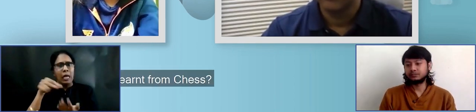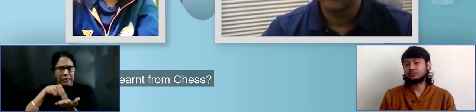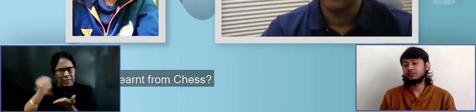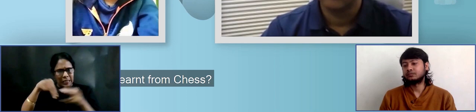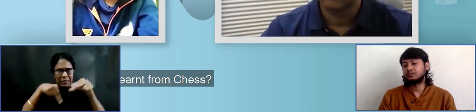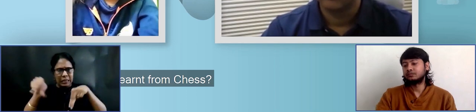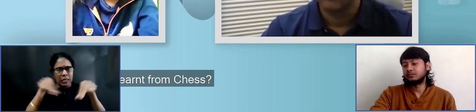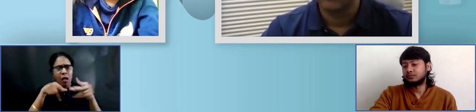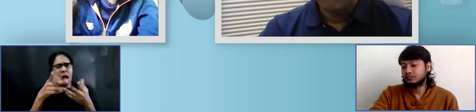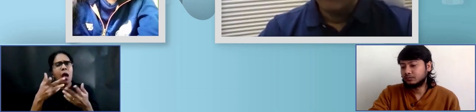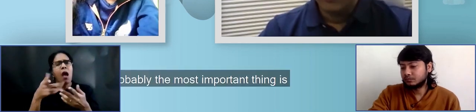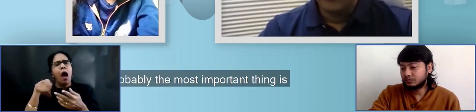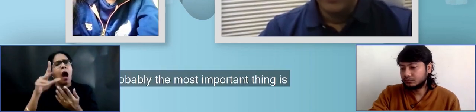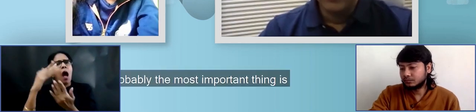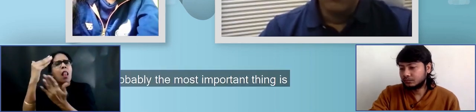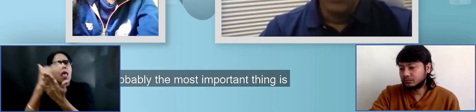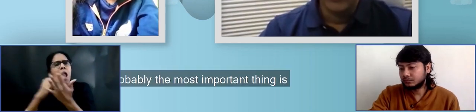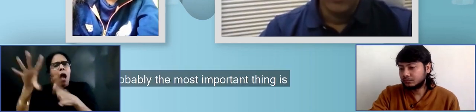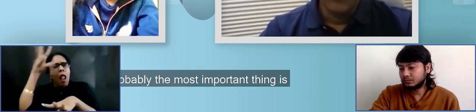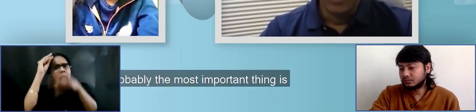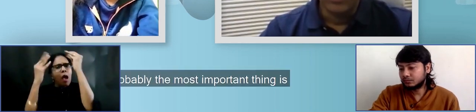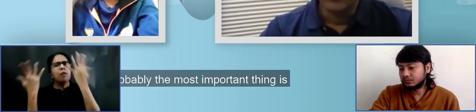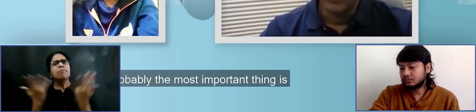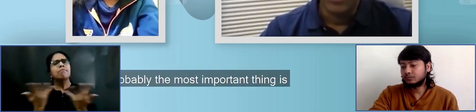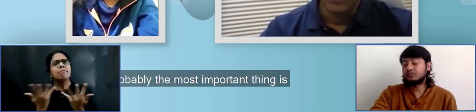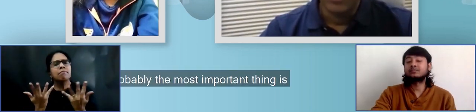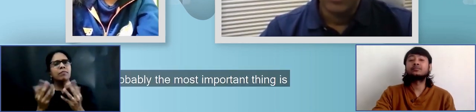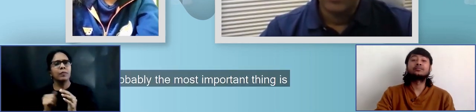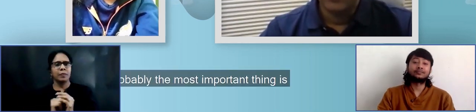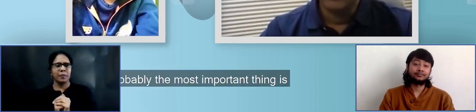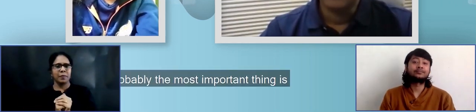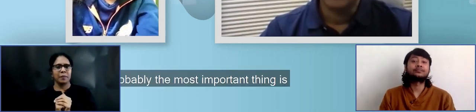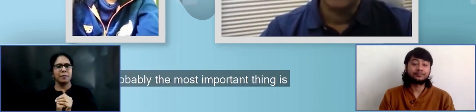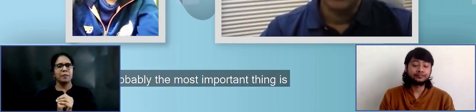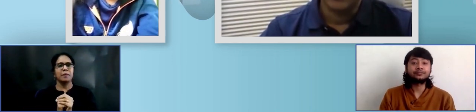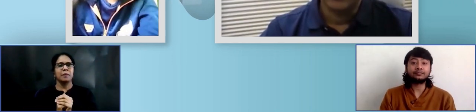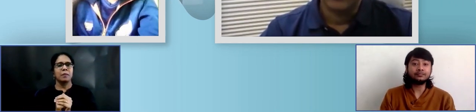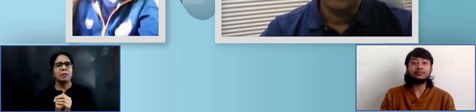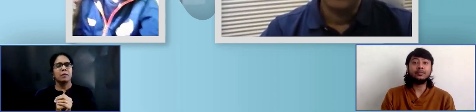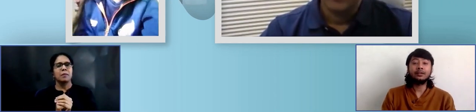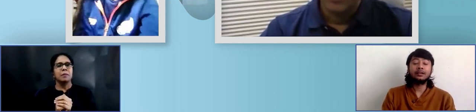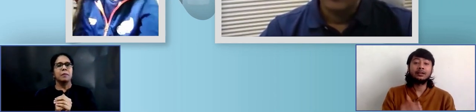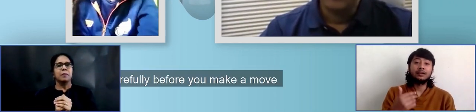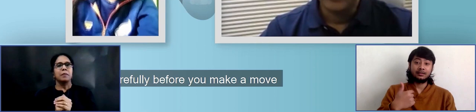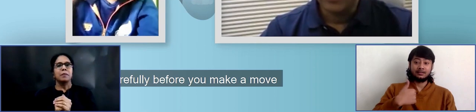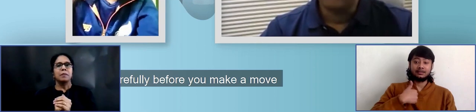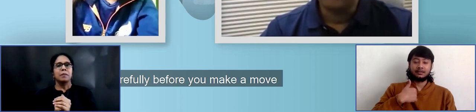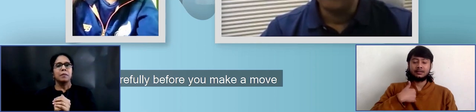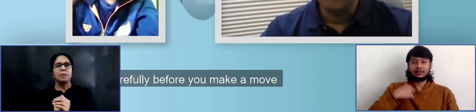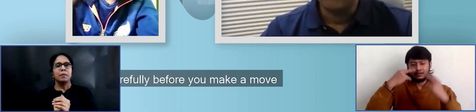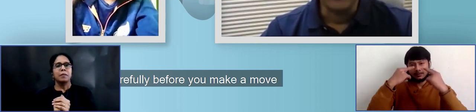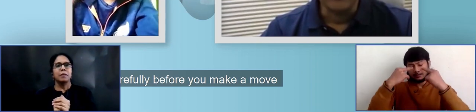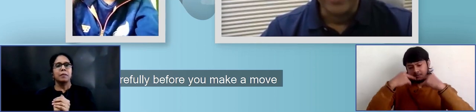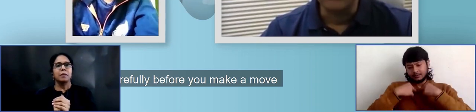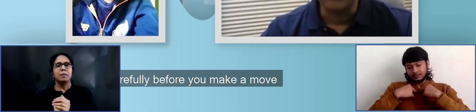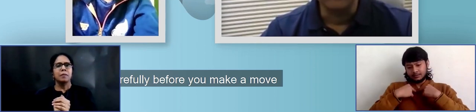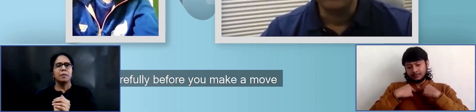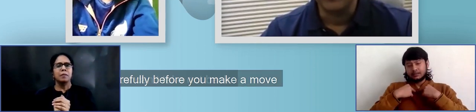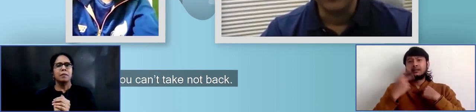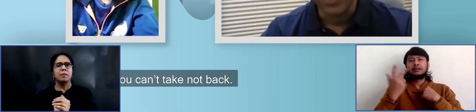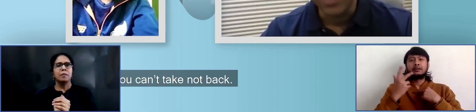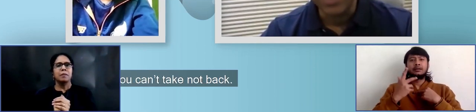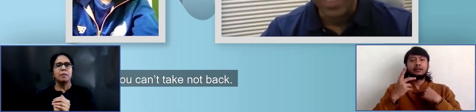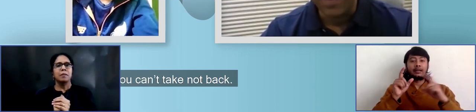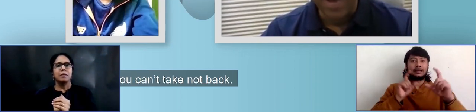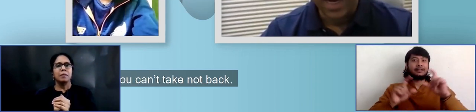kya kya sikhe hai? Probably the most important thing is to be careful before you make a